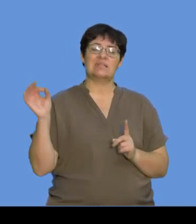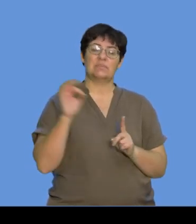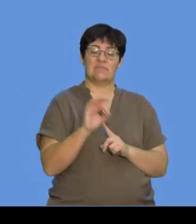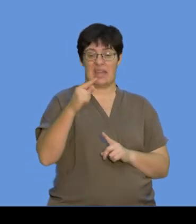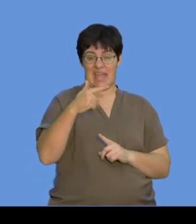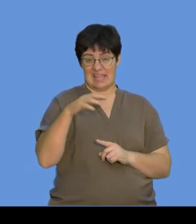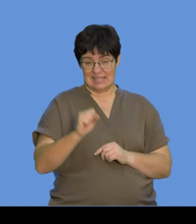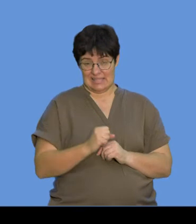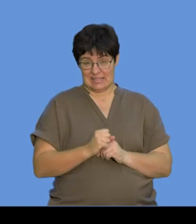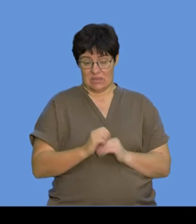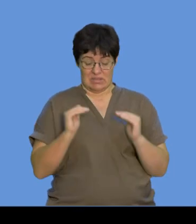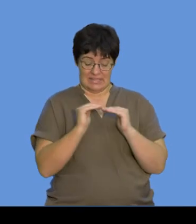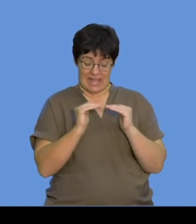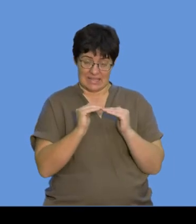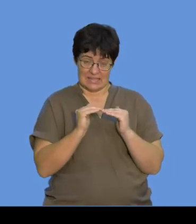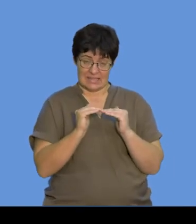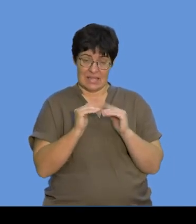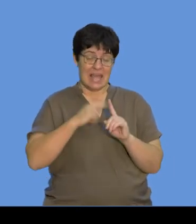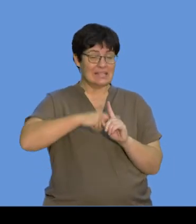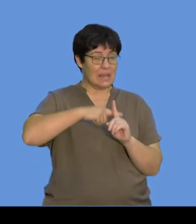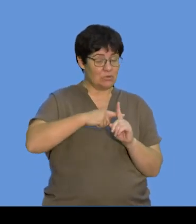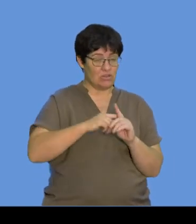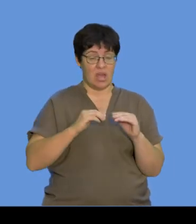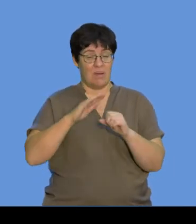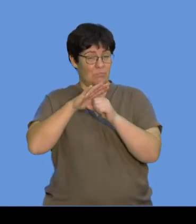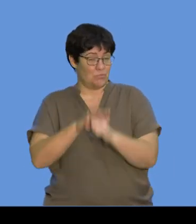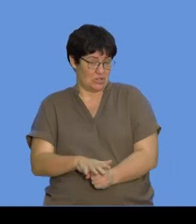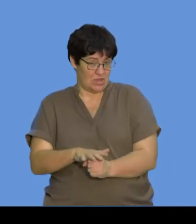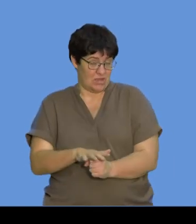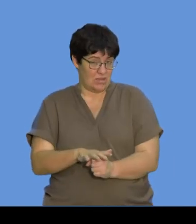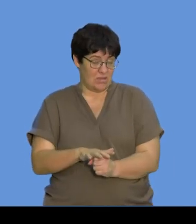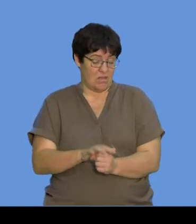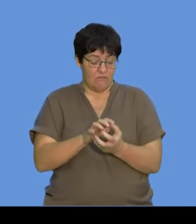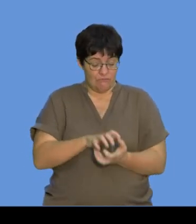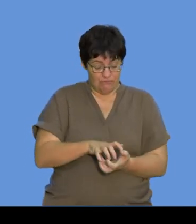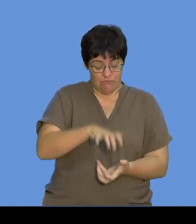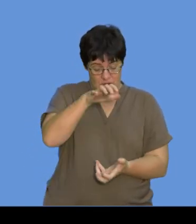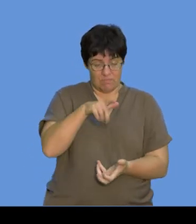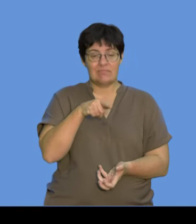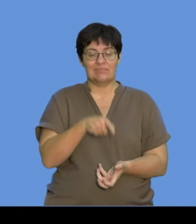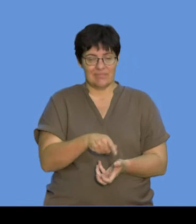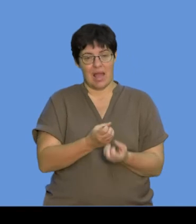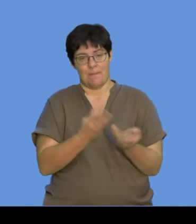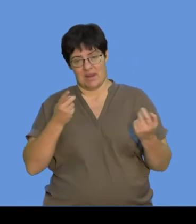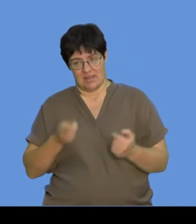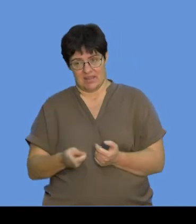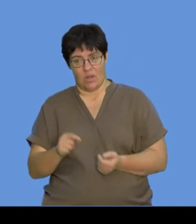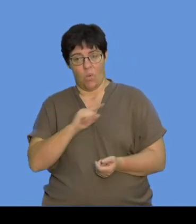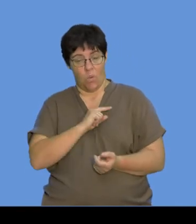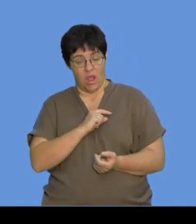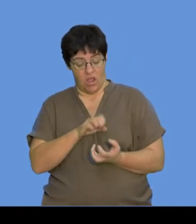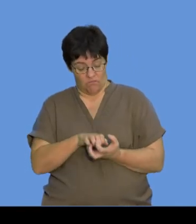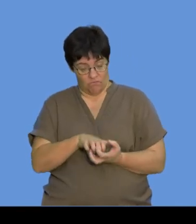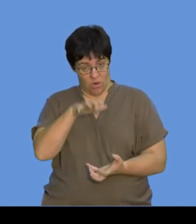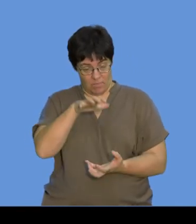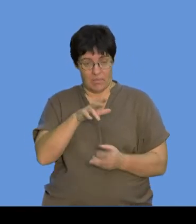standard temperature and pressure, the volume of a gas will be a certain amount, because the volume depends on temperature